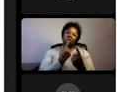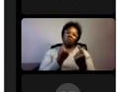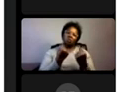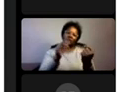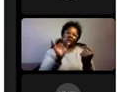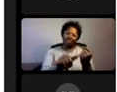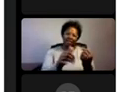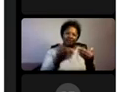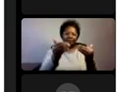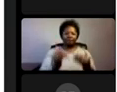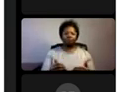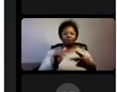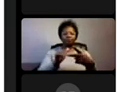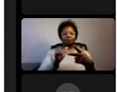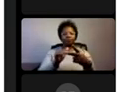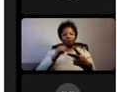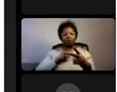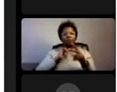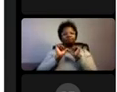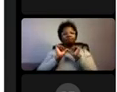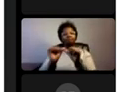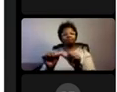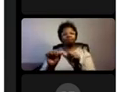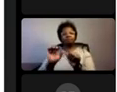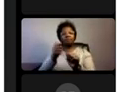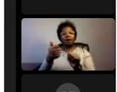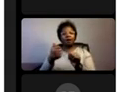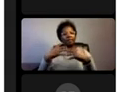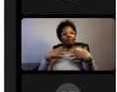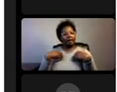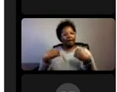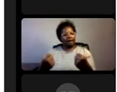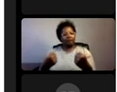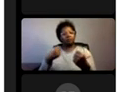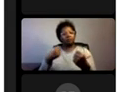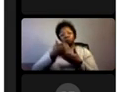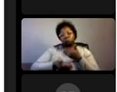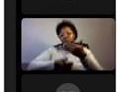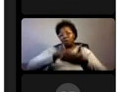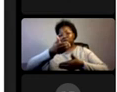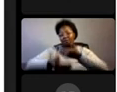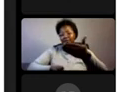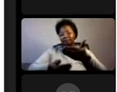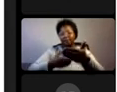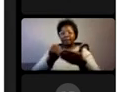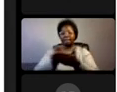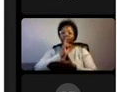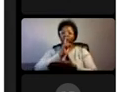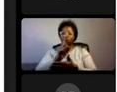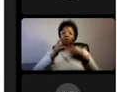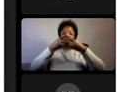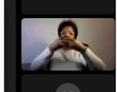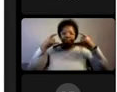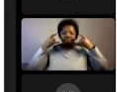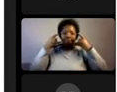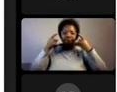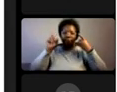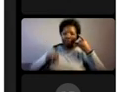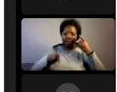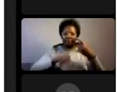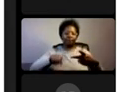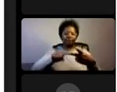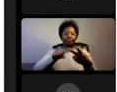are continuing all of our other health safe measures, which include our masking, our HVAC enhancements, our